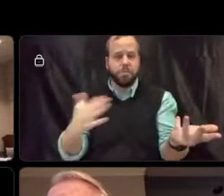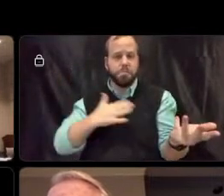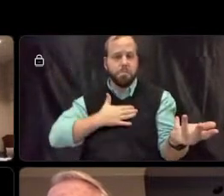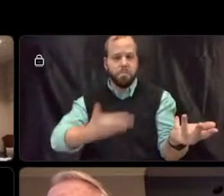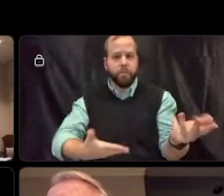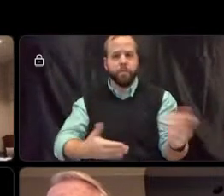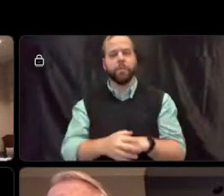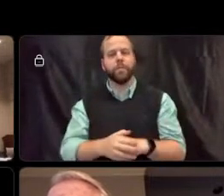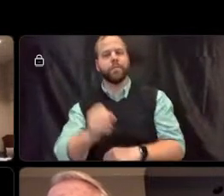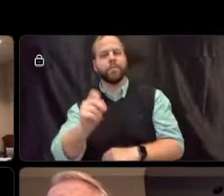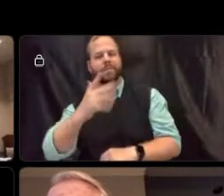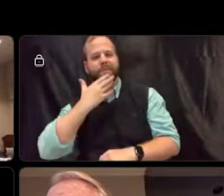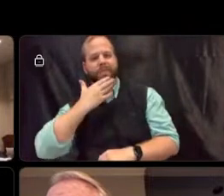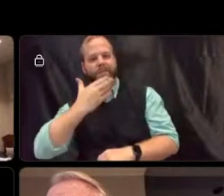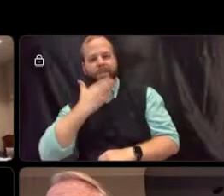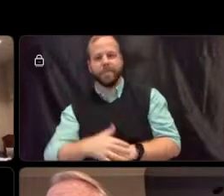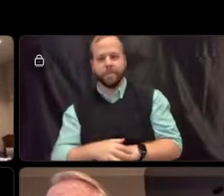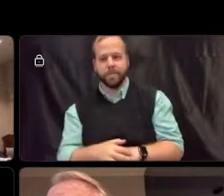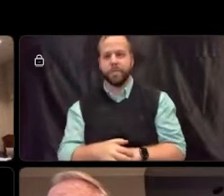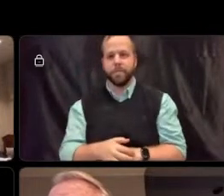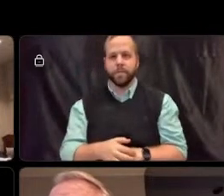Thank you.